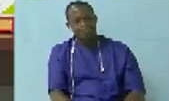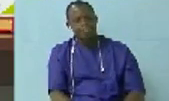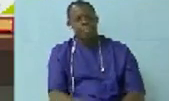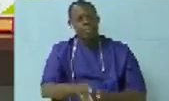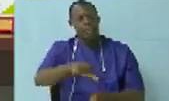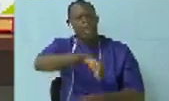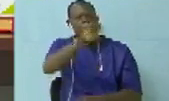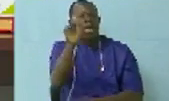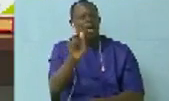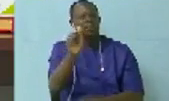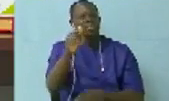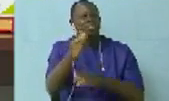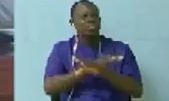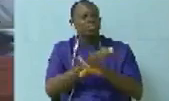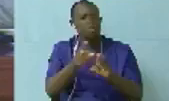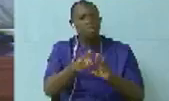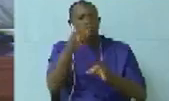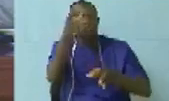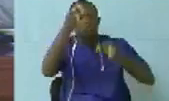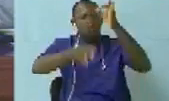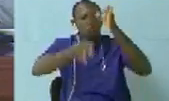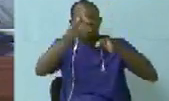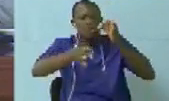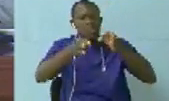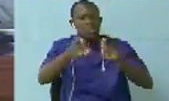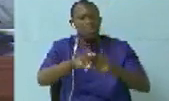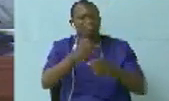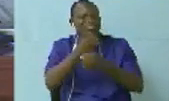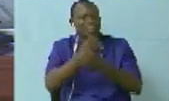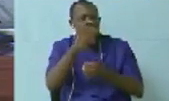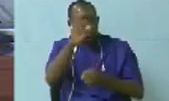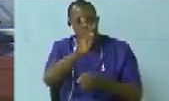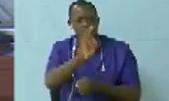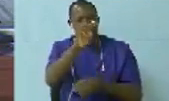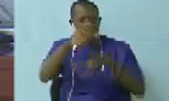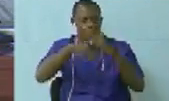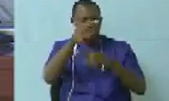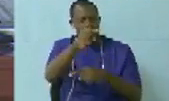And what were the charges against you?